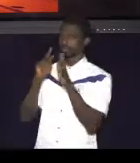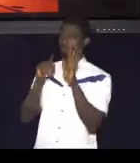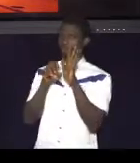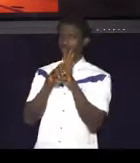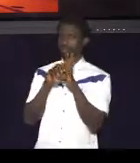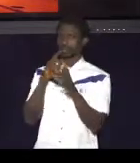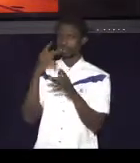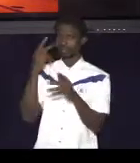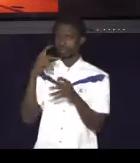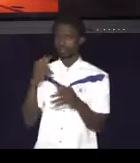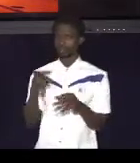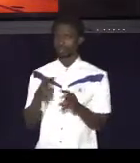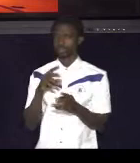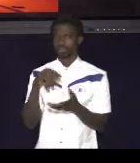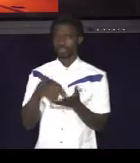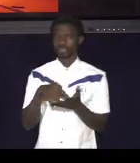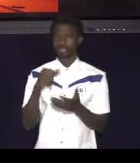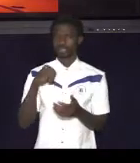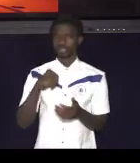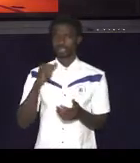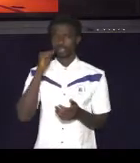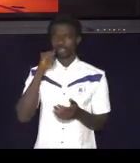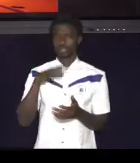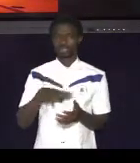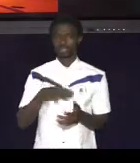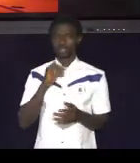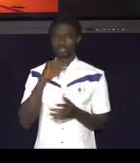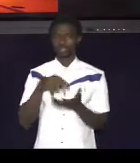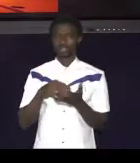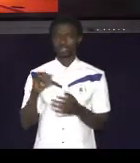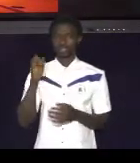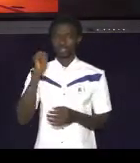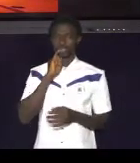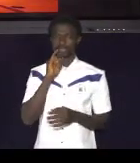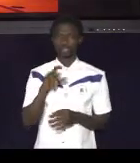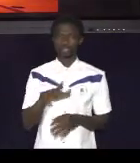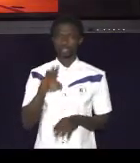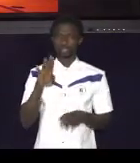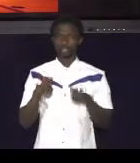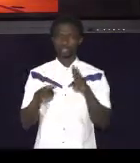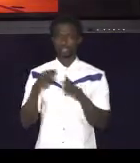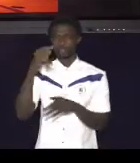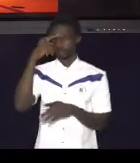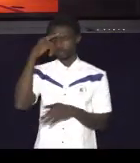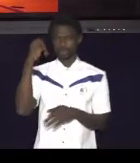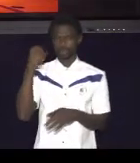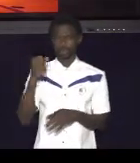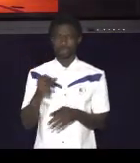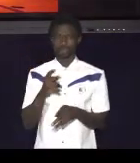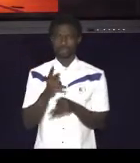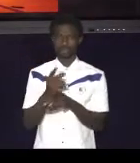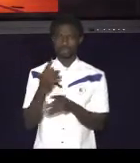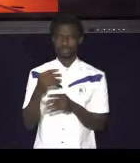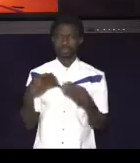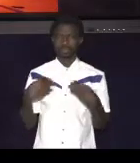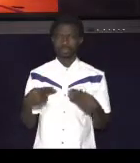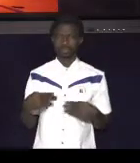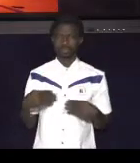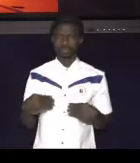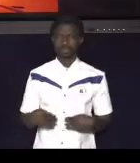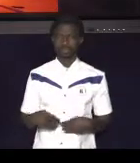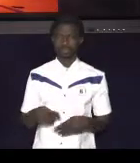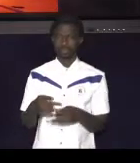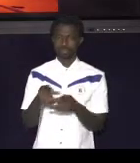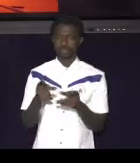way this lady is standing, she is still balanced because she's maintaining the body posture and